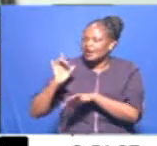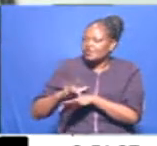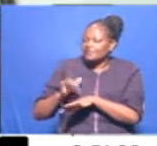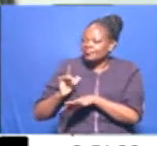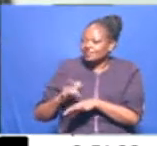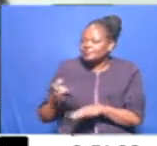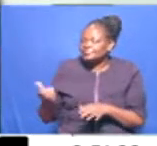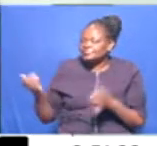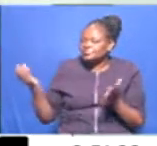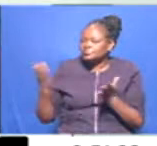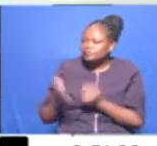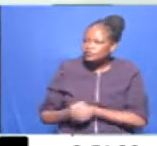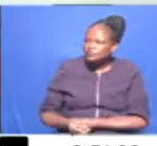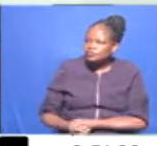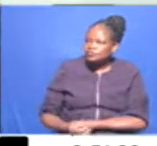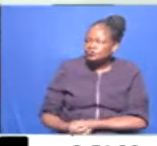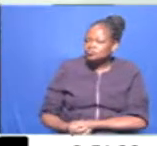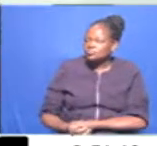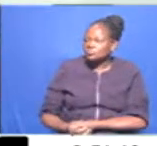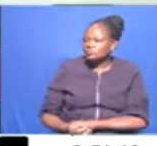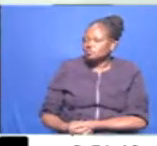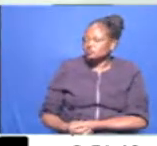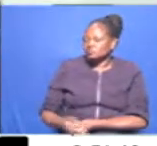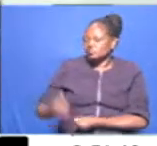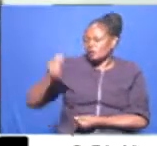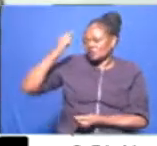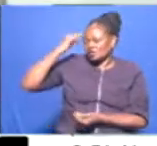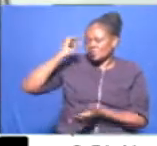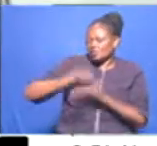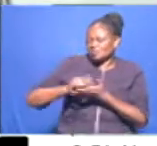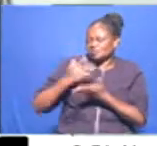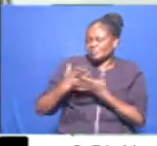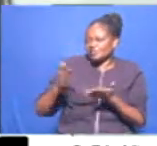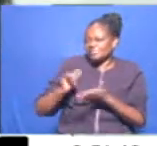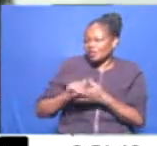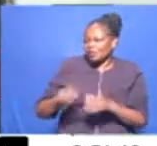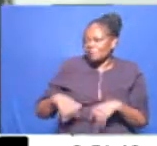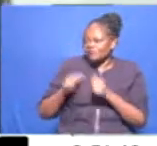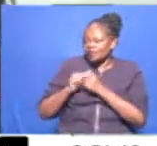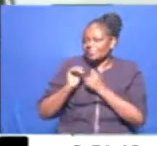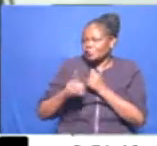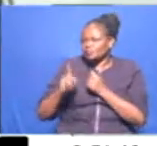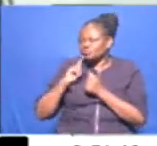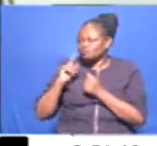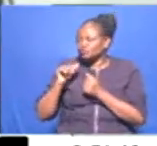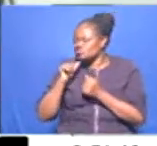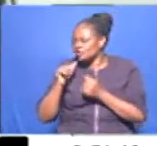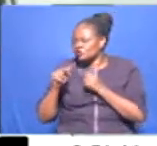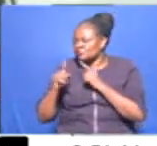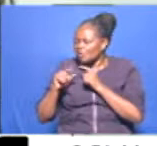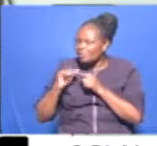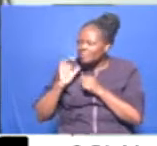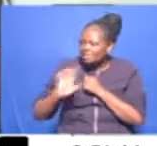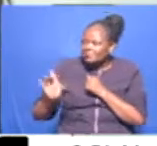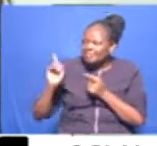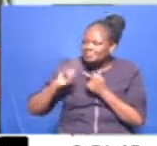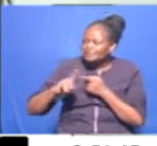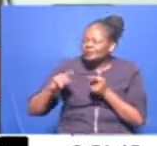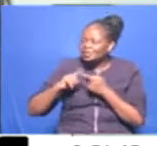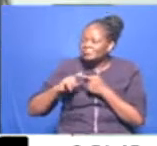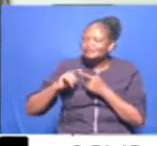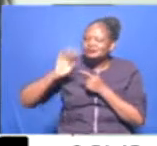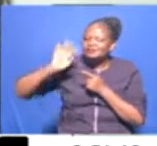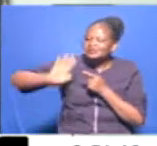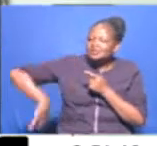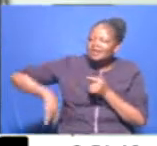where we were conditioned to have that some things we live with them, so we do not speak about them until when it is too late. That